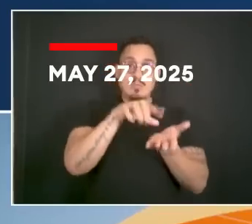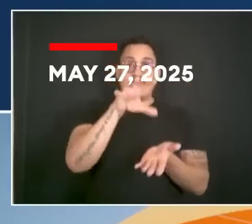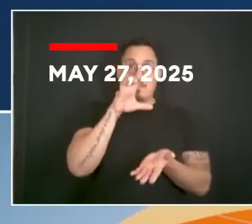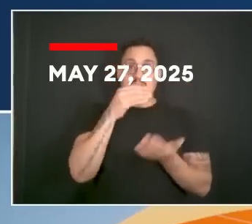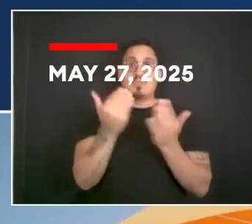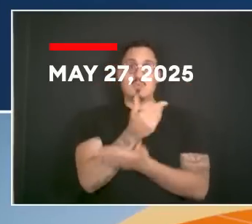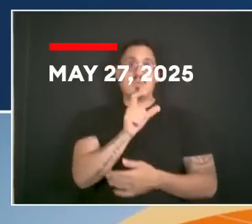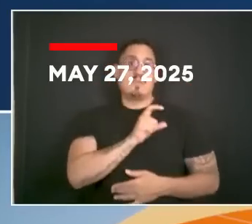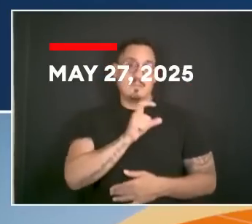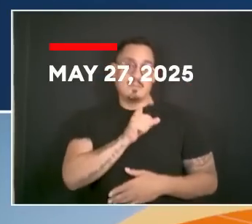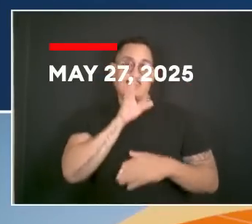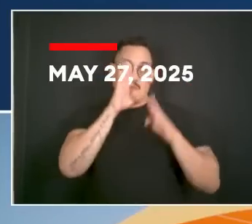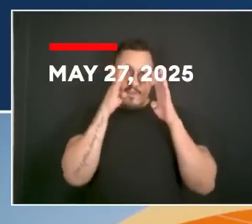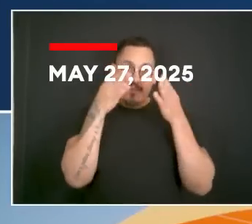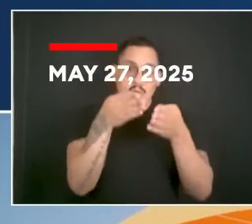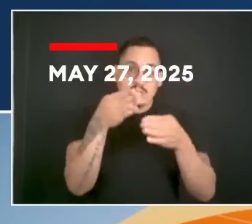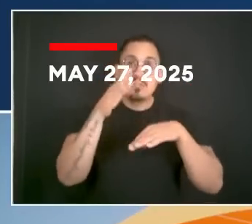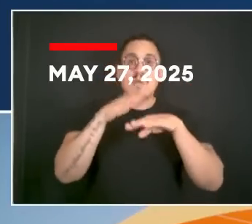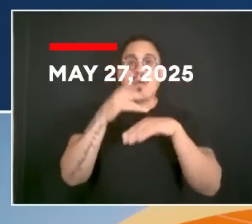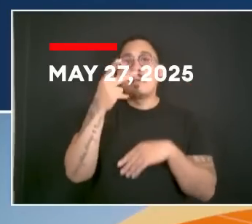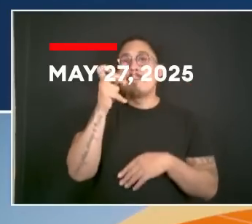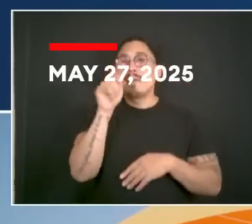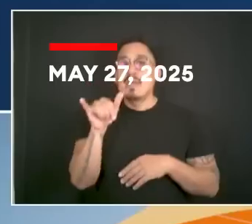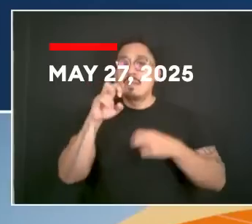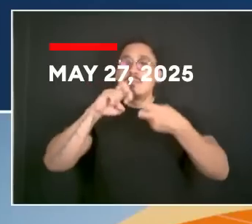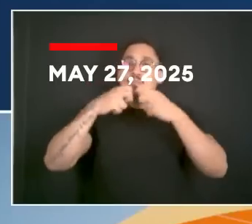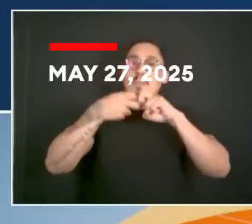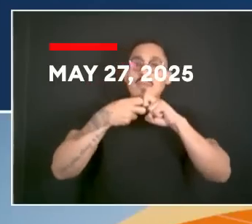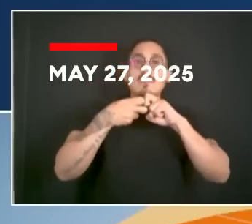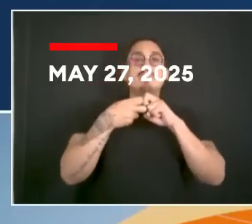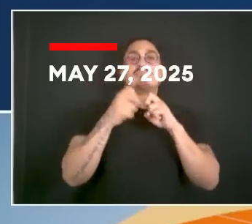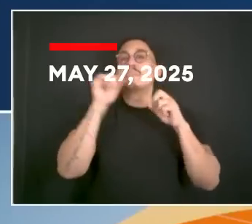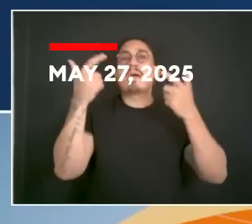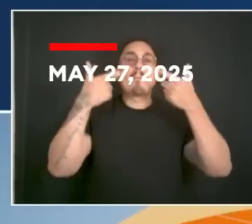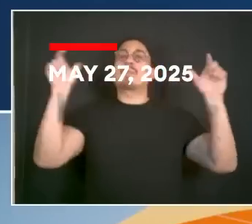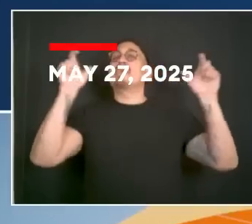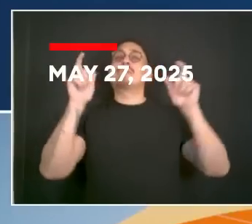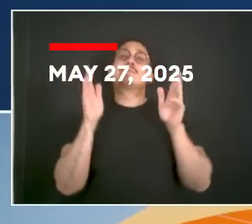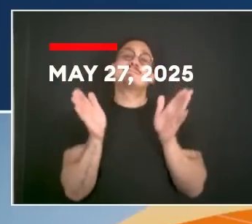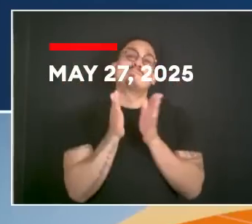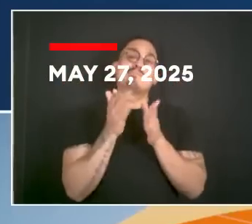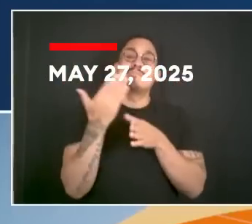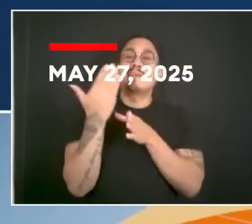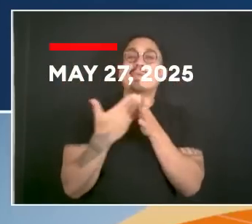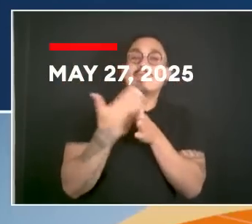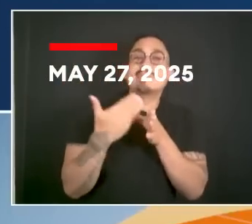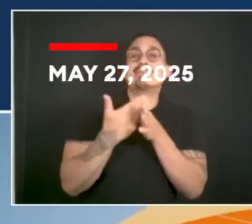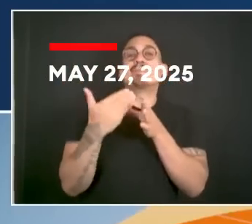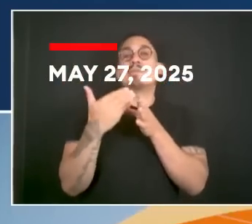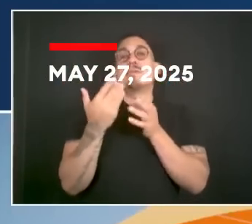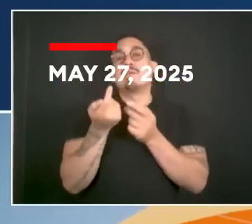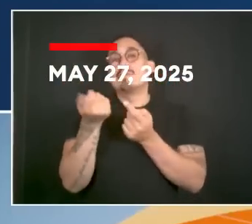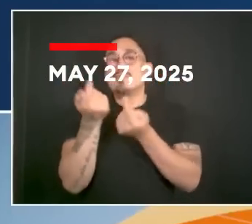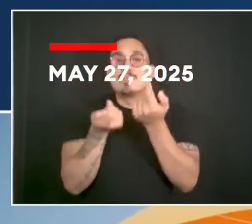quality of life issues that really irritate New Yorkers. So we're going to be extra vigilant in removing impaired drivers